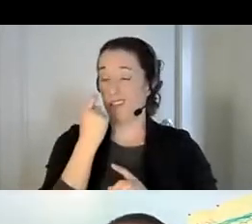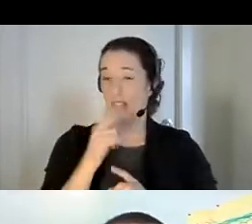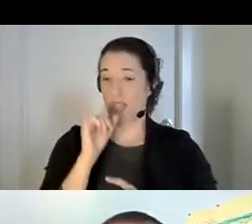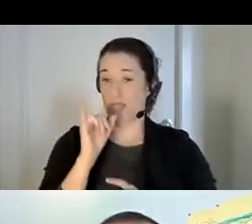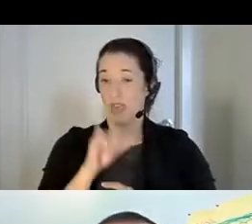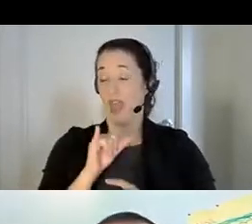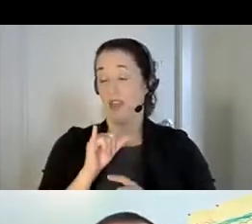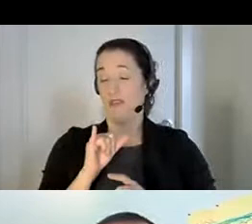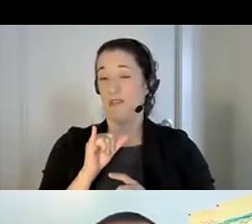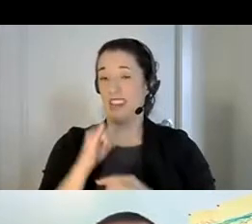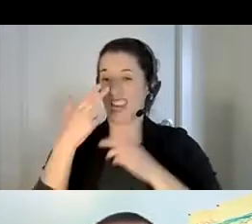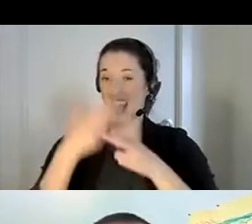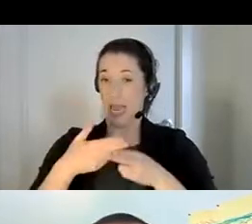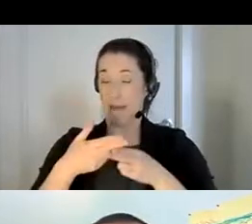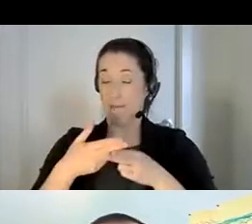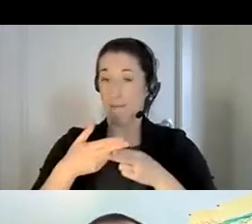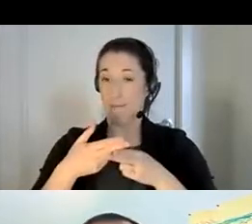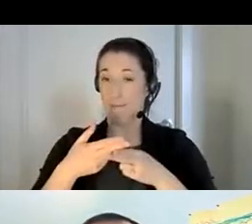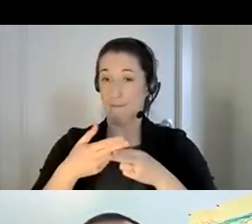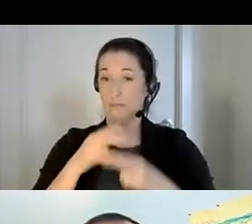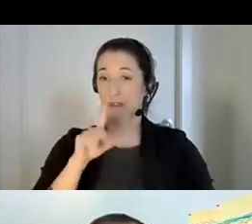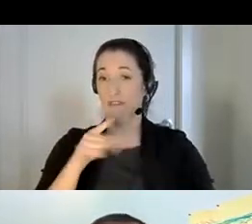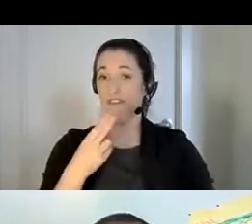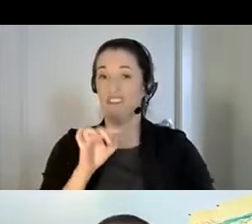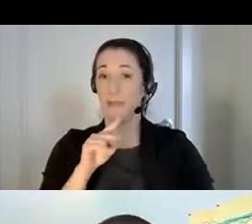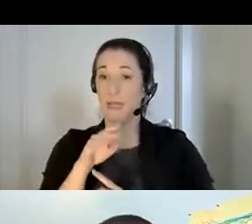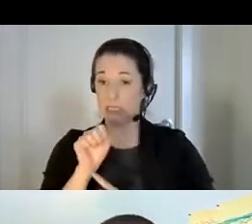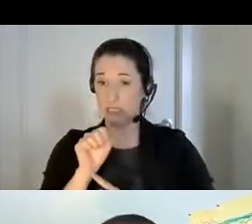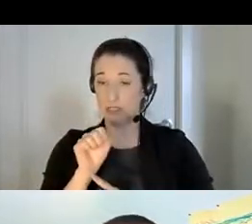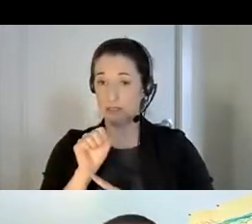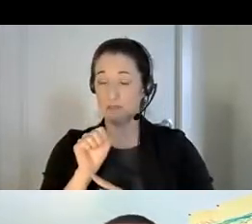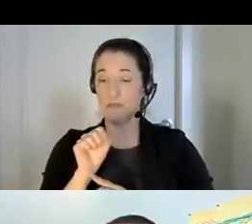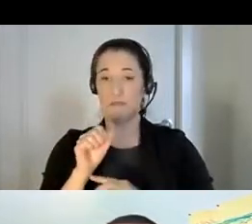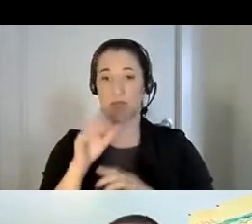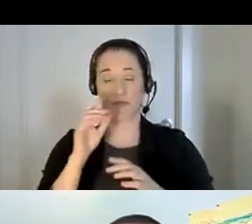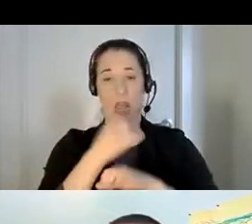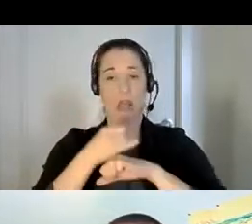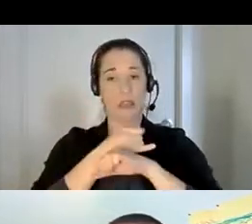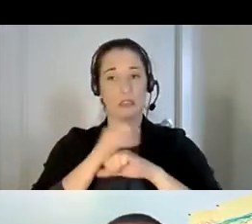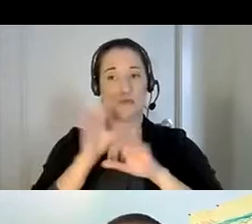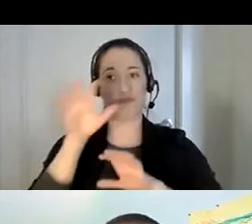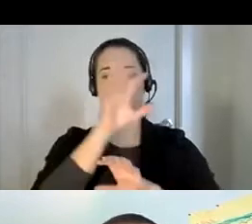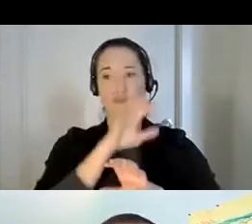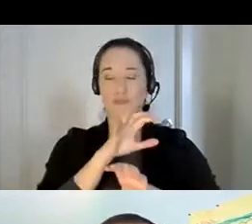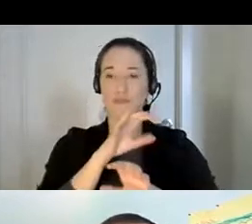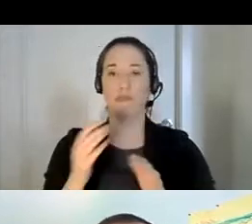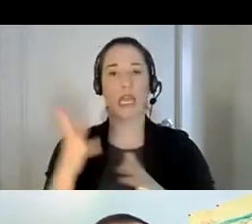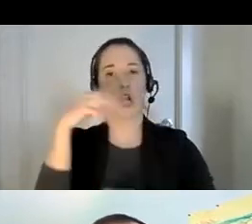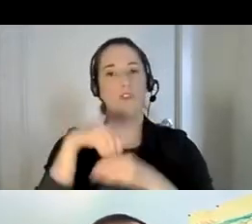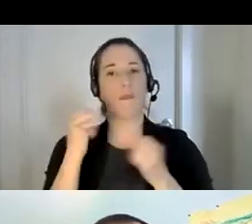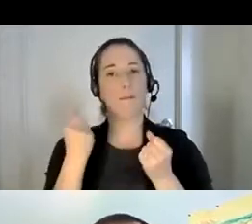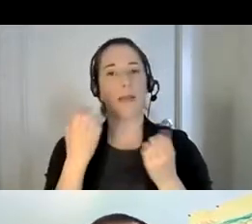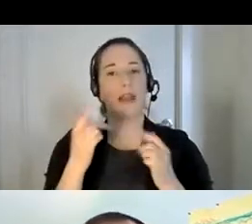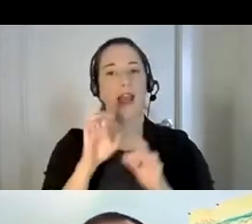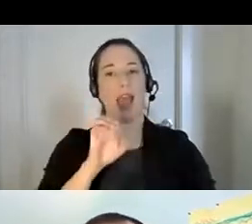name. The peoples in the lands now known as the Philippines are very diverse. There are many ethnic and cultural groups throughout